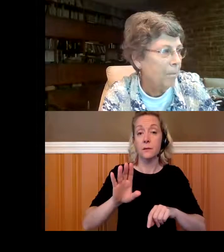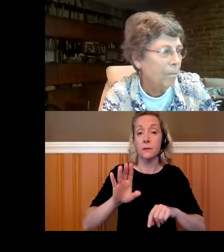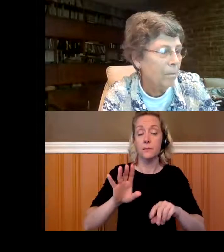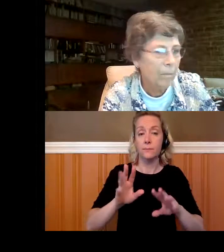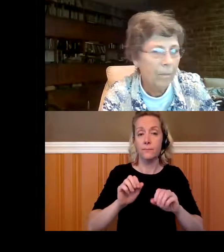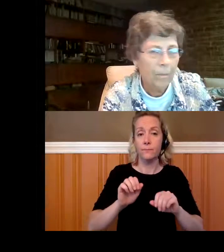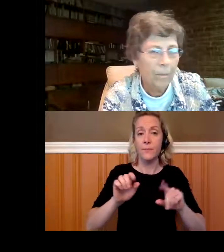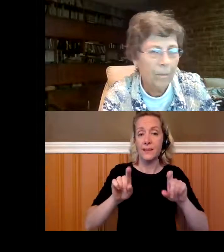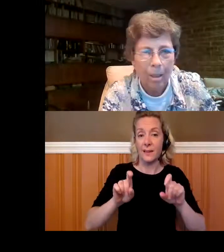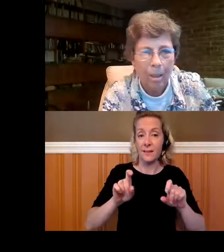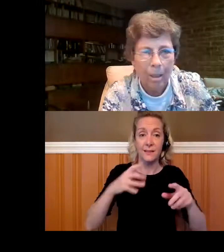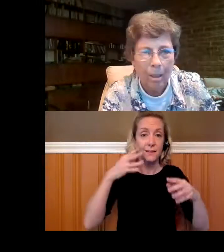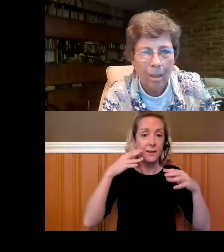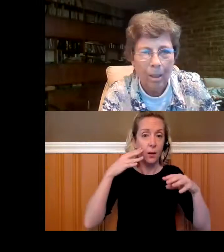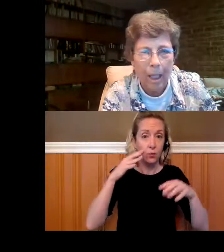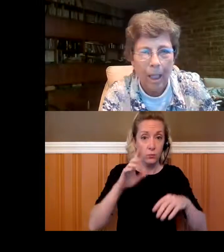you guys can hear it.